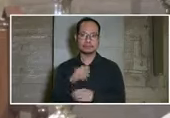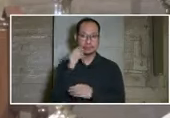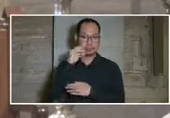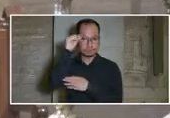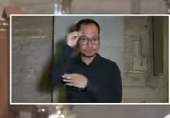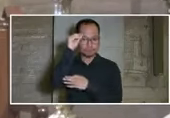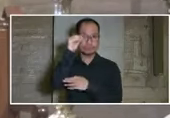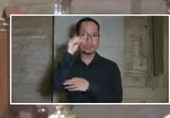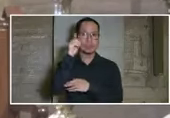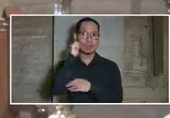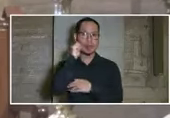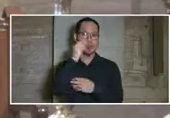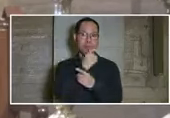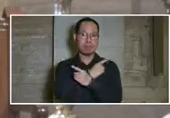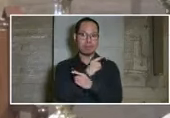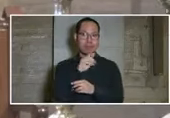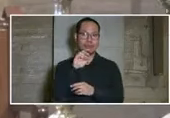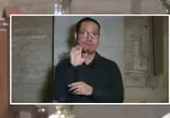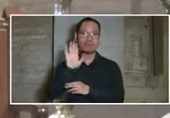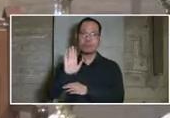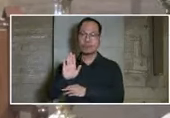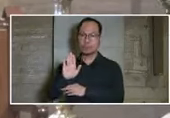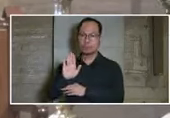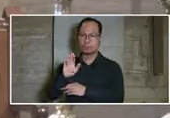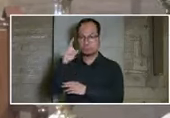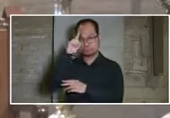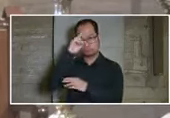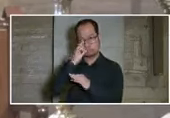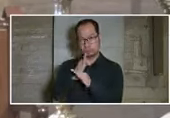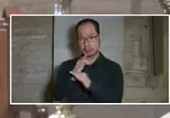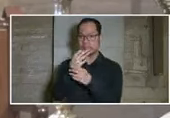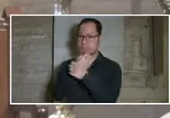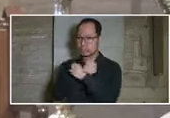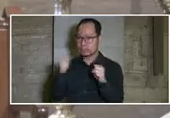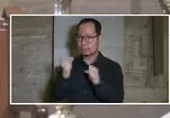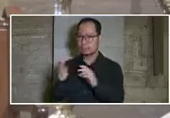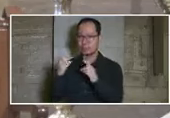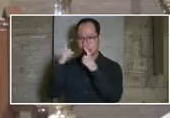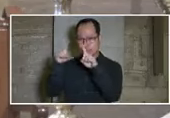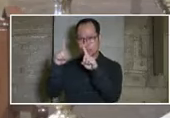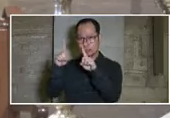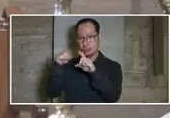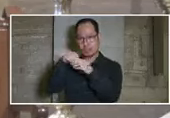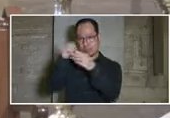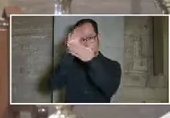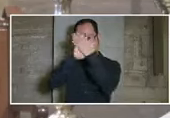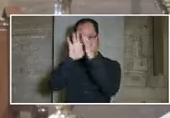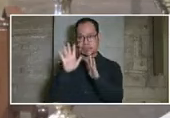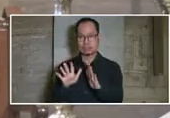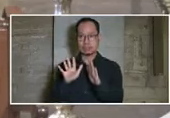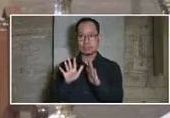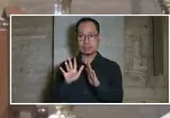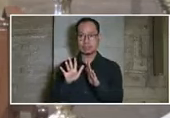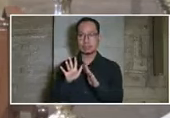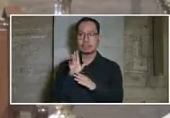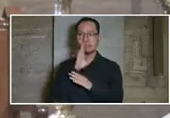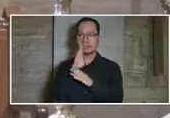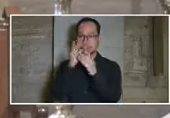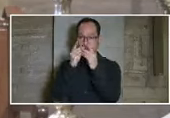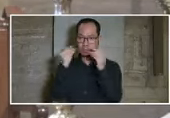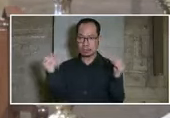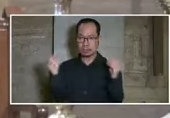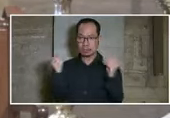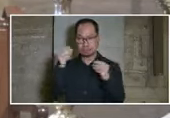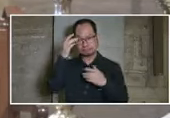"Daughter, your faith has saved you. Go in peace and be cured of